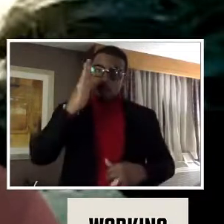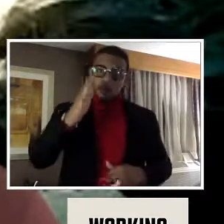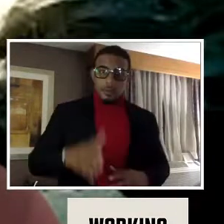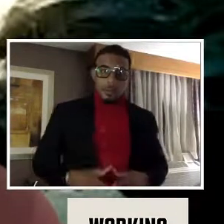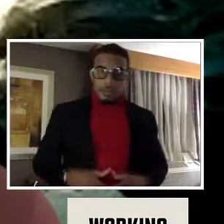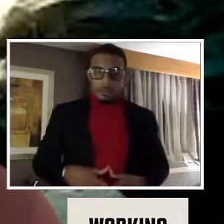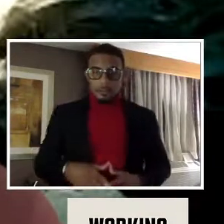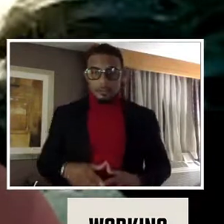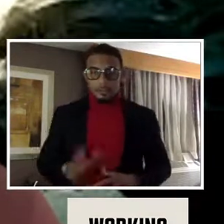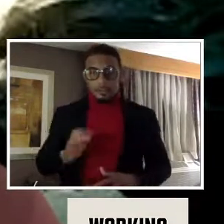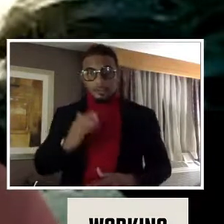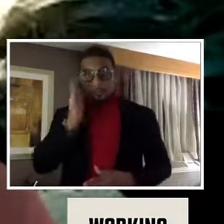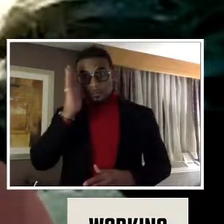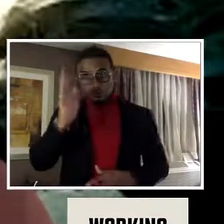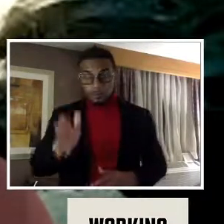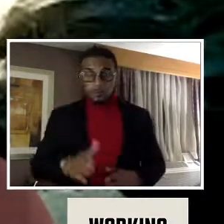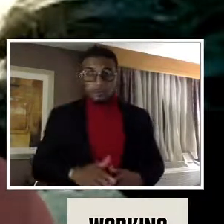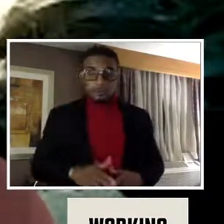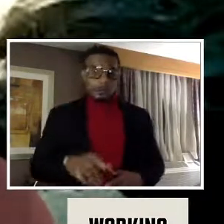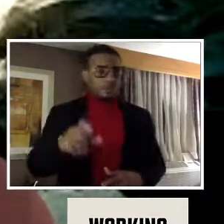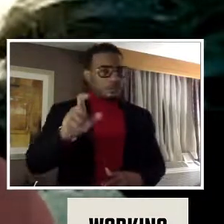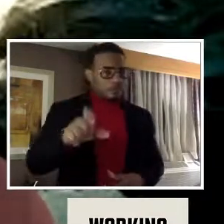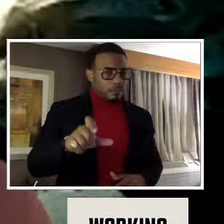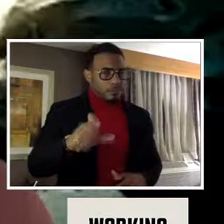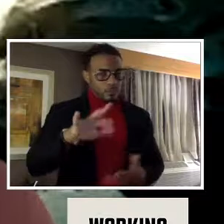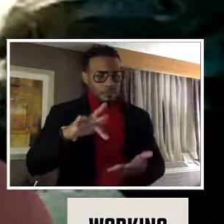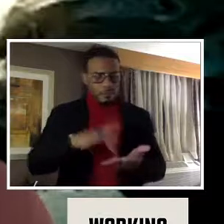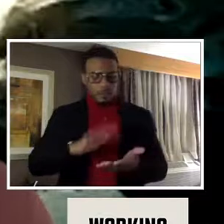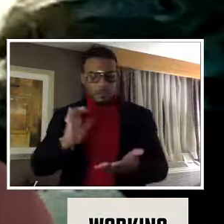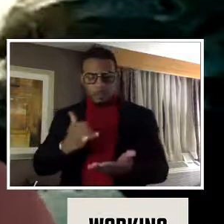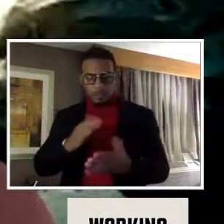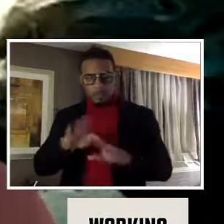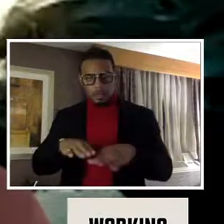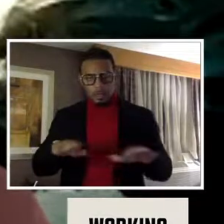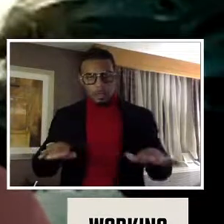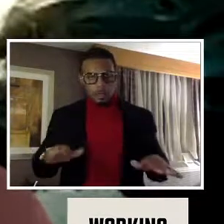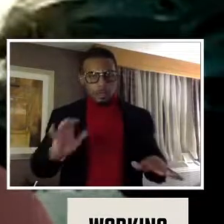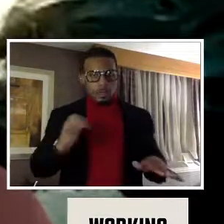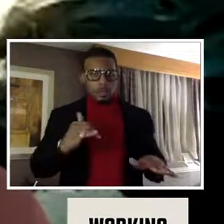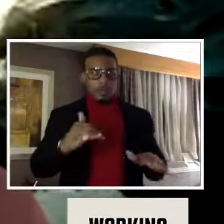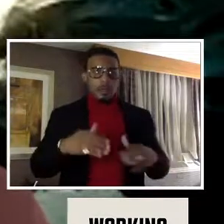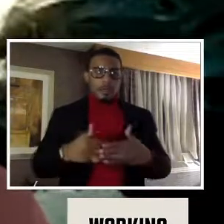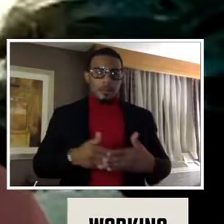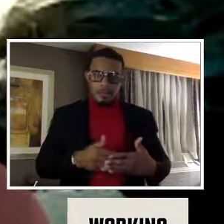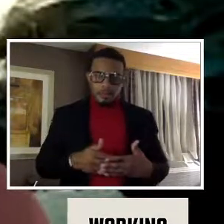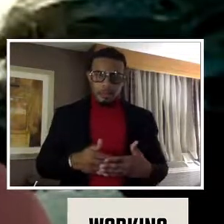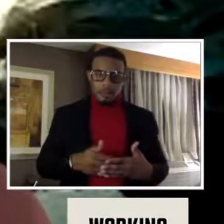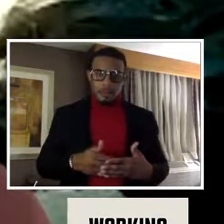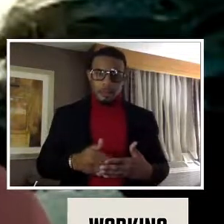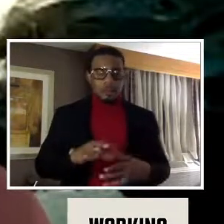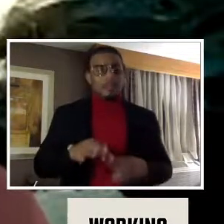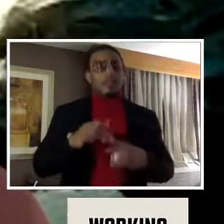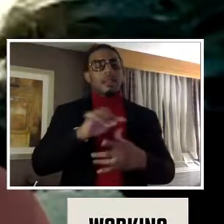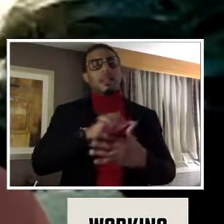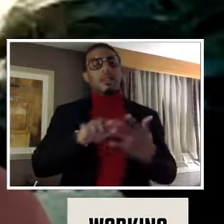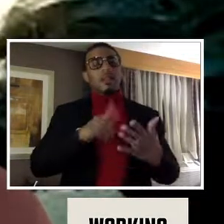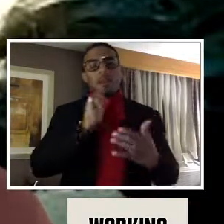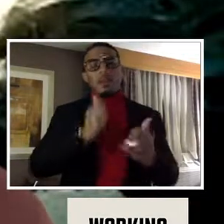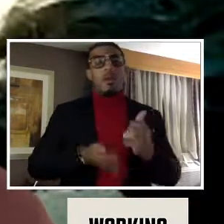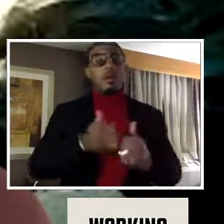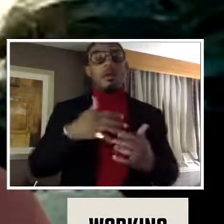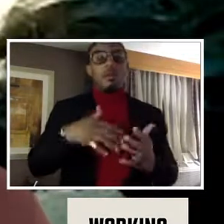future. And our future has to center our children, our babies, especially those who are